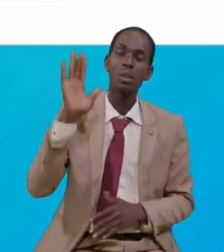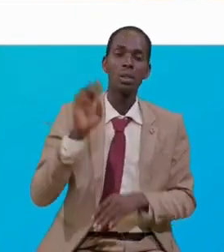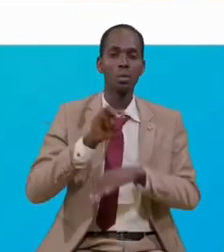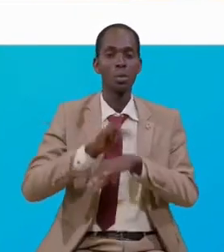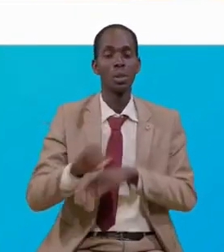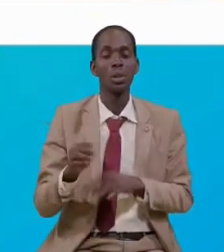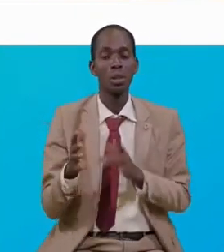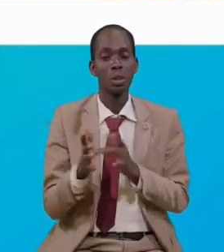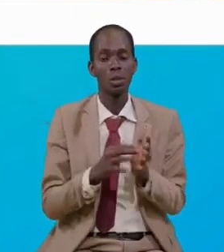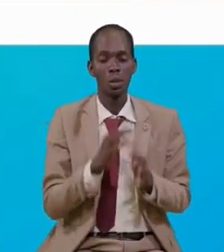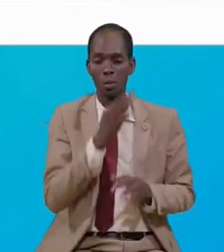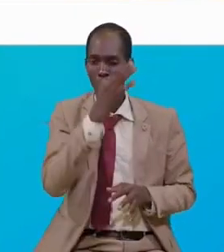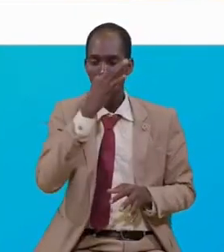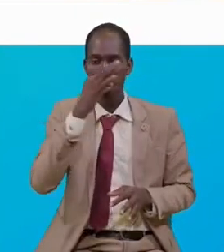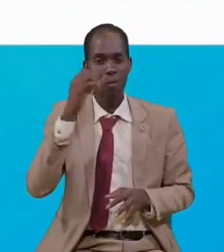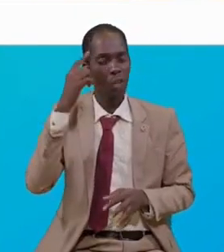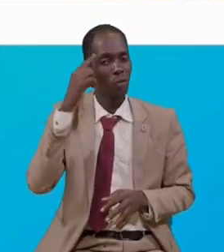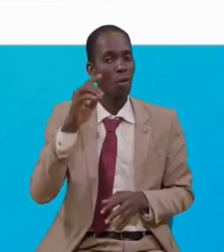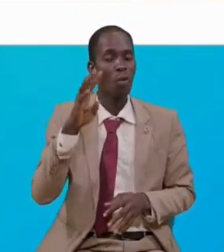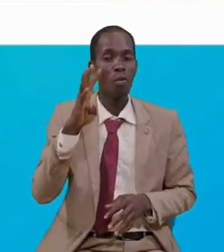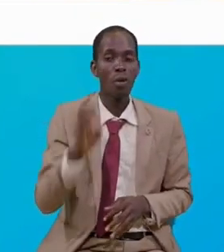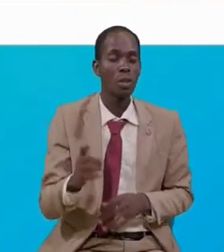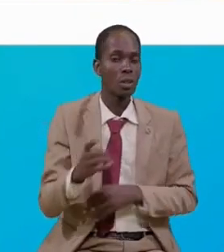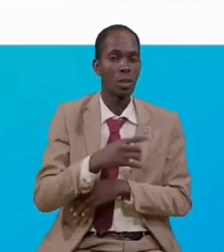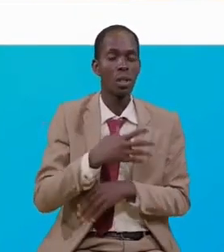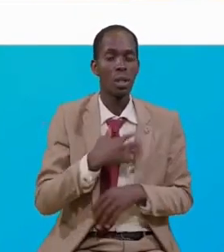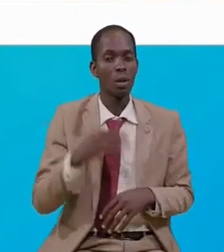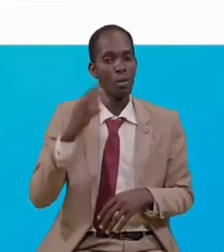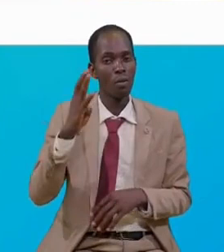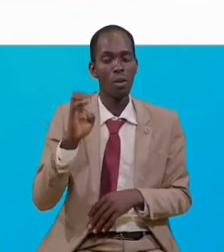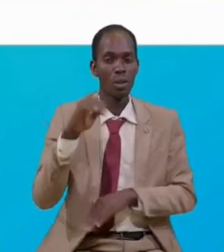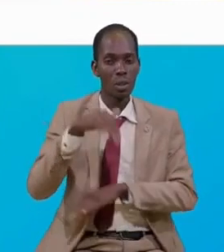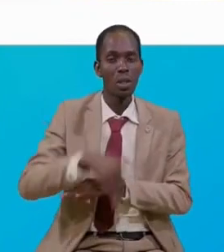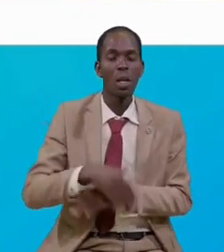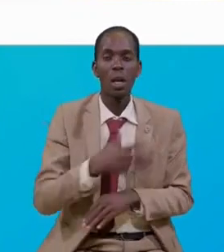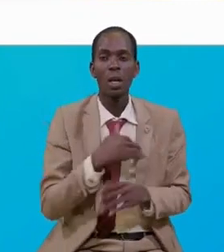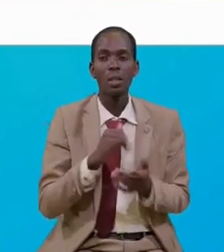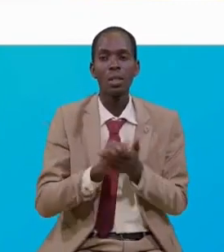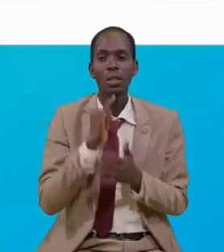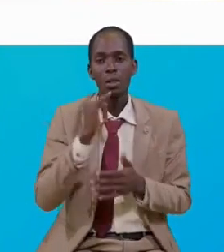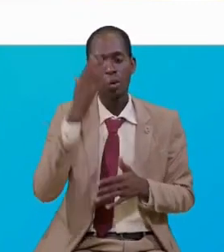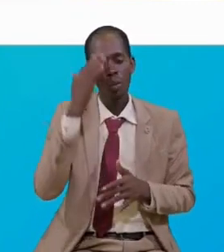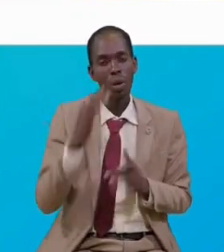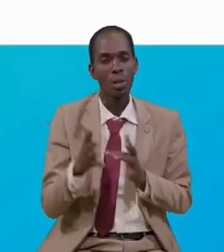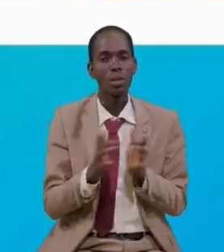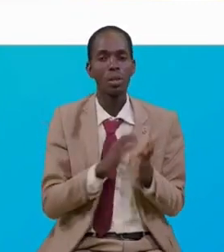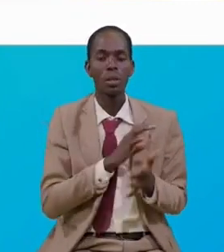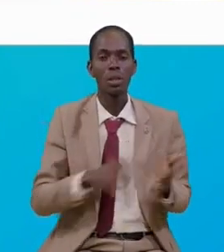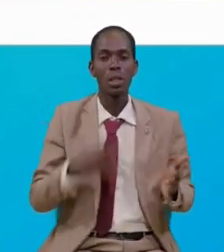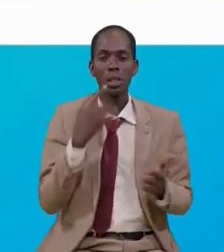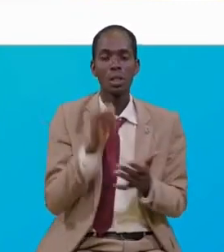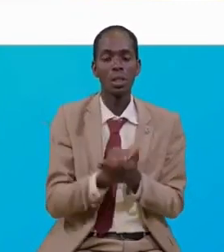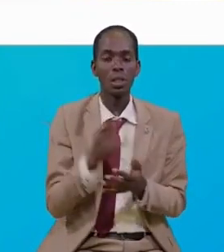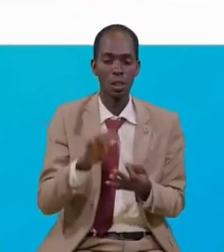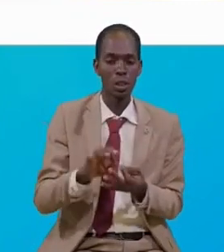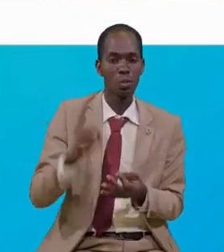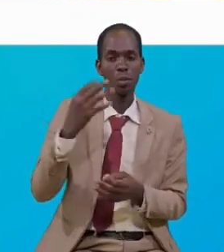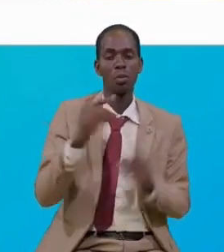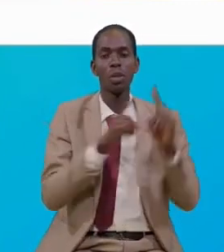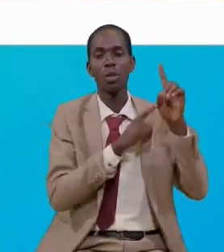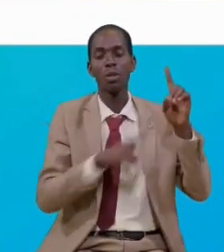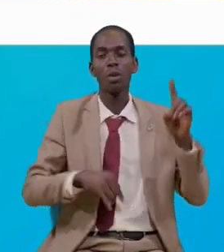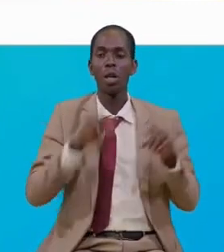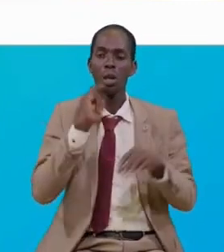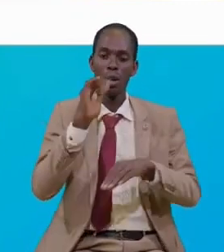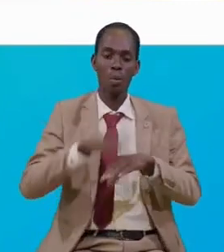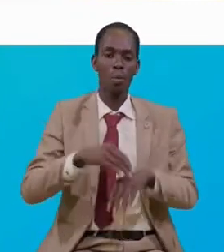days and 40 nights. No wonder he had the boldness to say in Nazareth, the Spirit of the Lord is upon me. Brethren, preparation